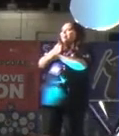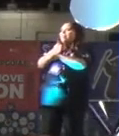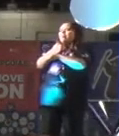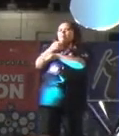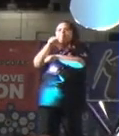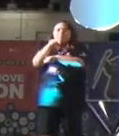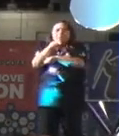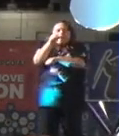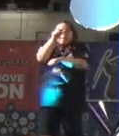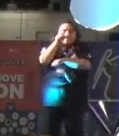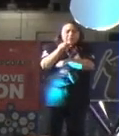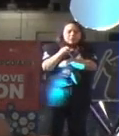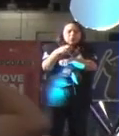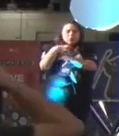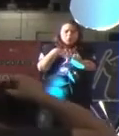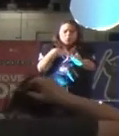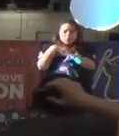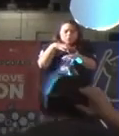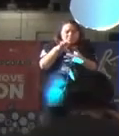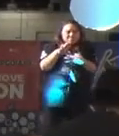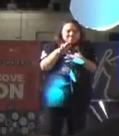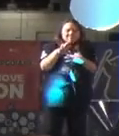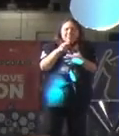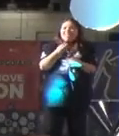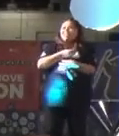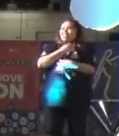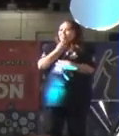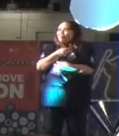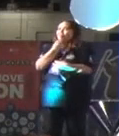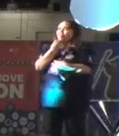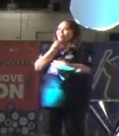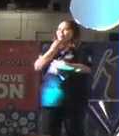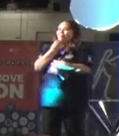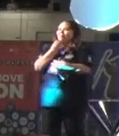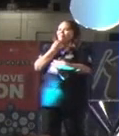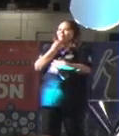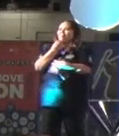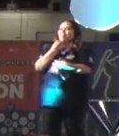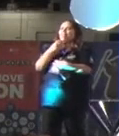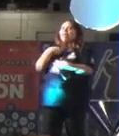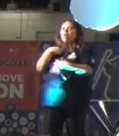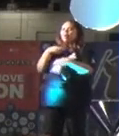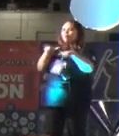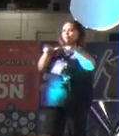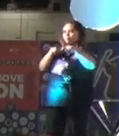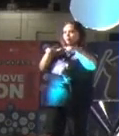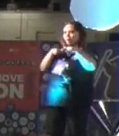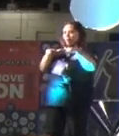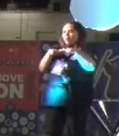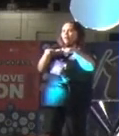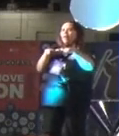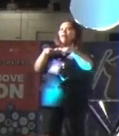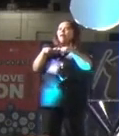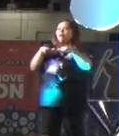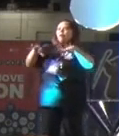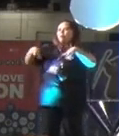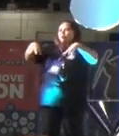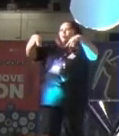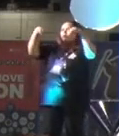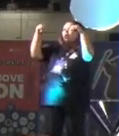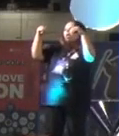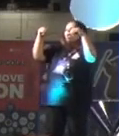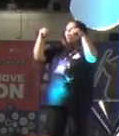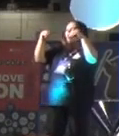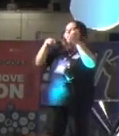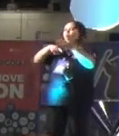it from the inside. And I've worked on museum exhibits, I've worked on documentaries, on podcasts. I've